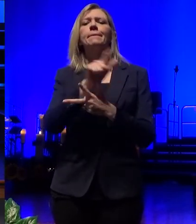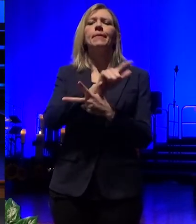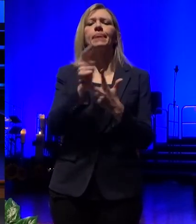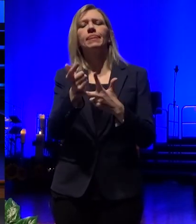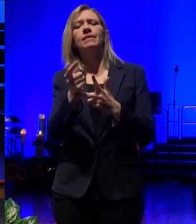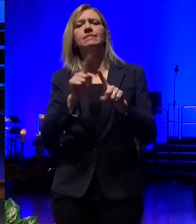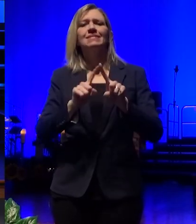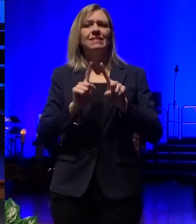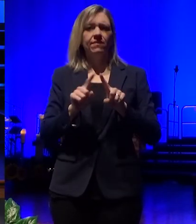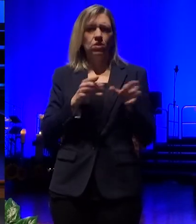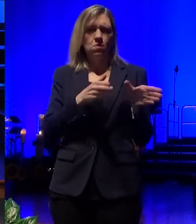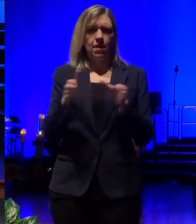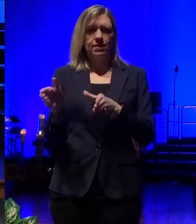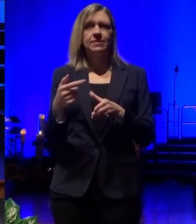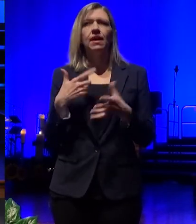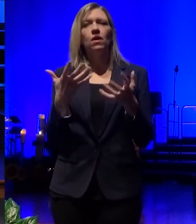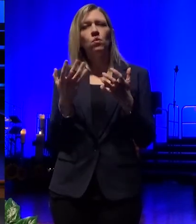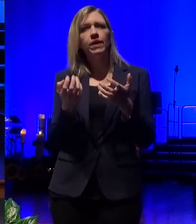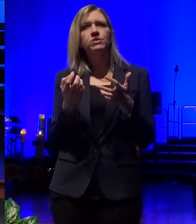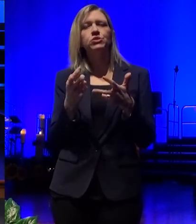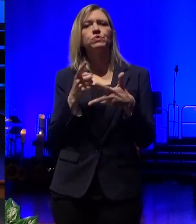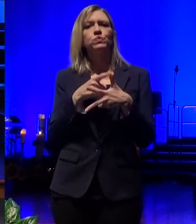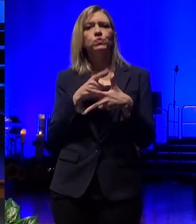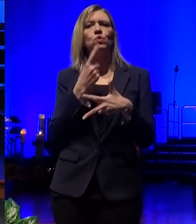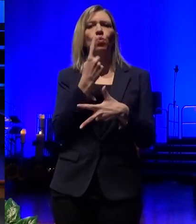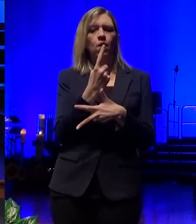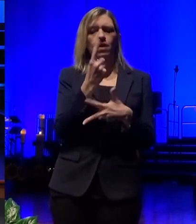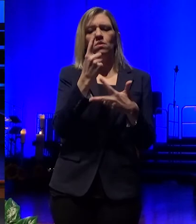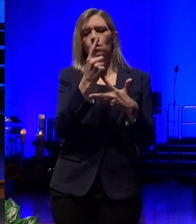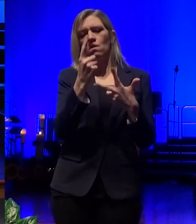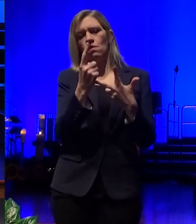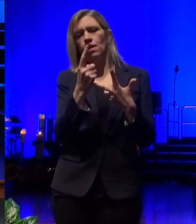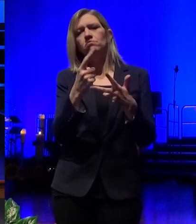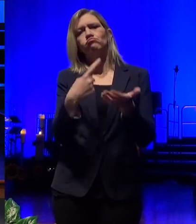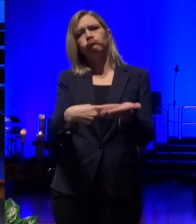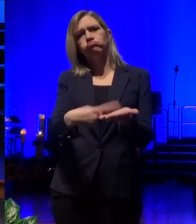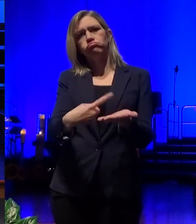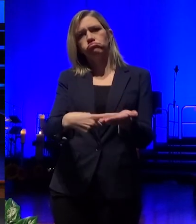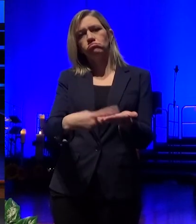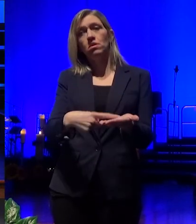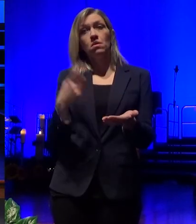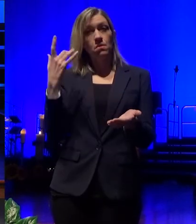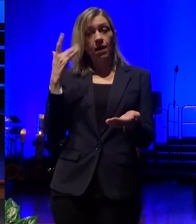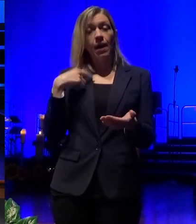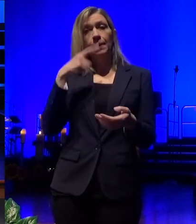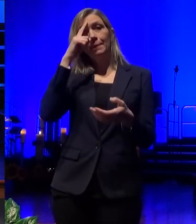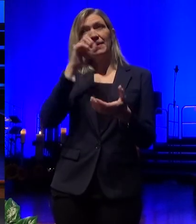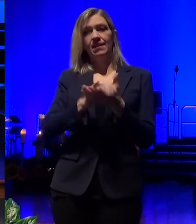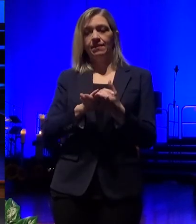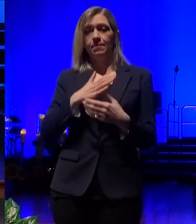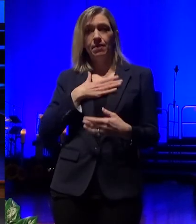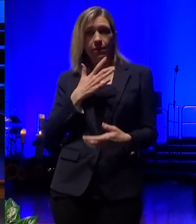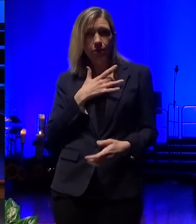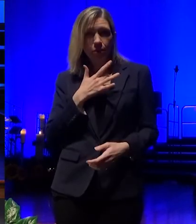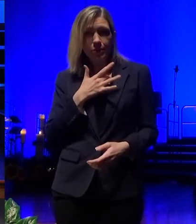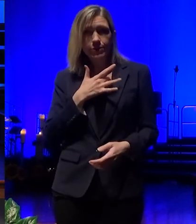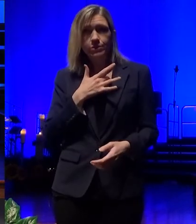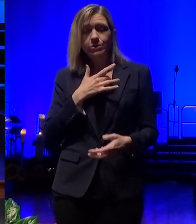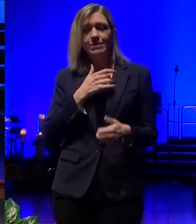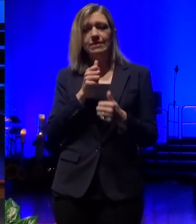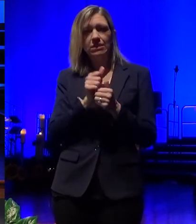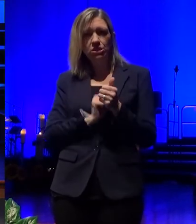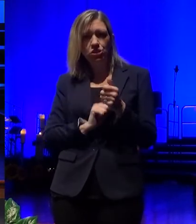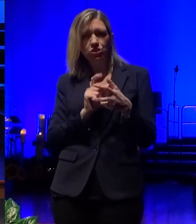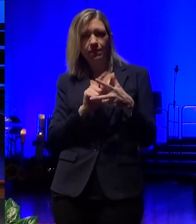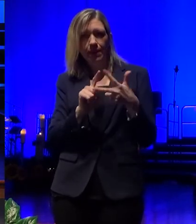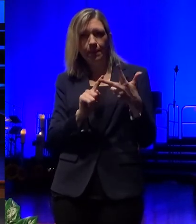different ways. And I want to go through them one at a time because I believe in my heart that each